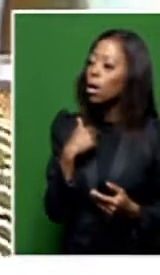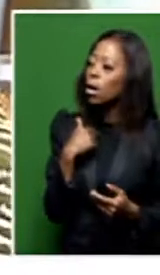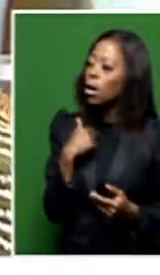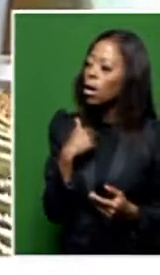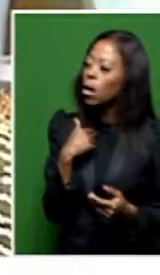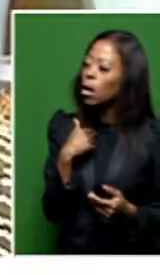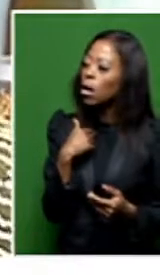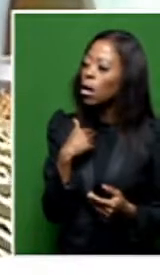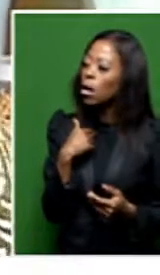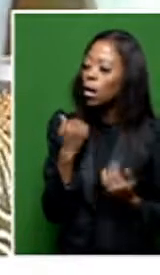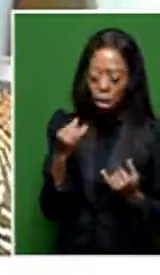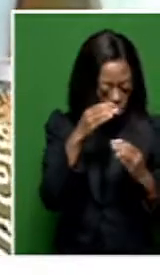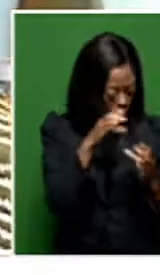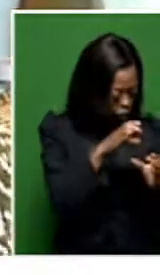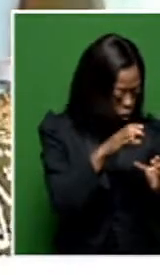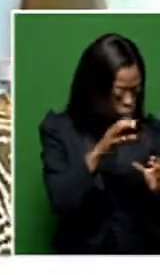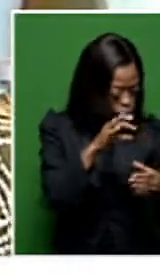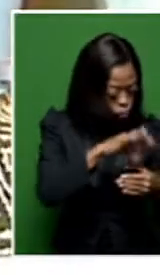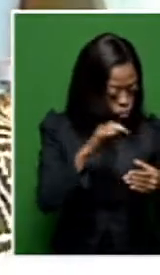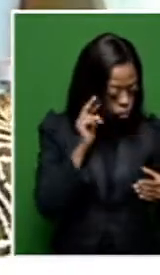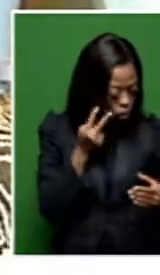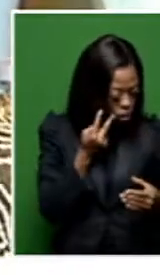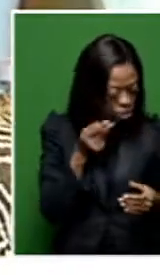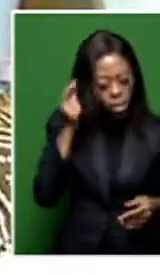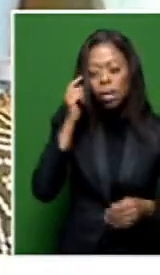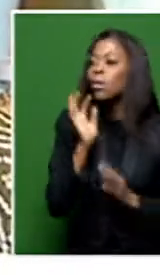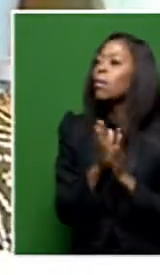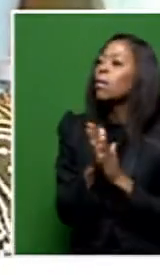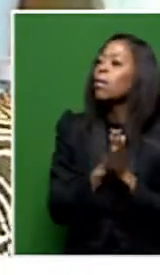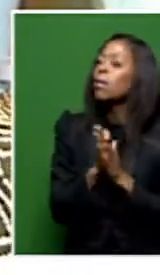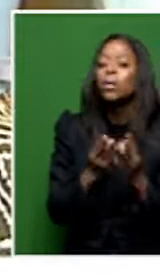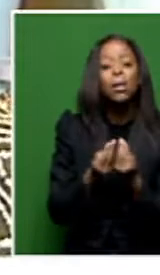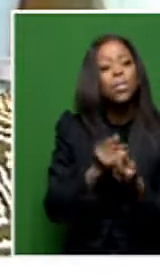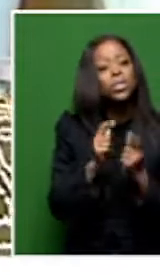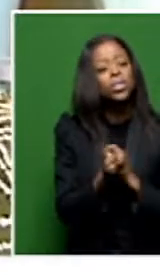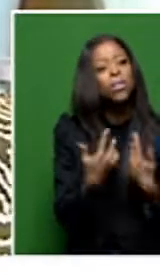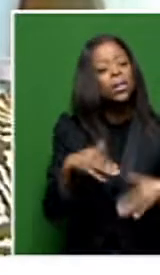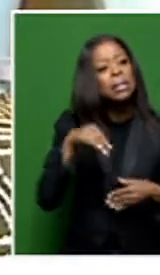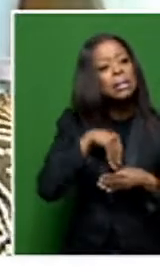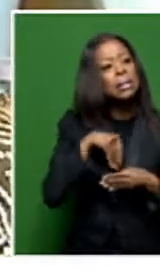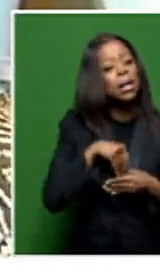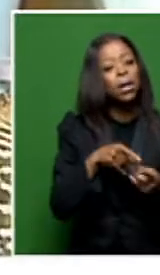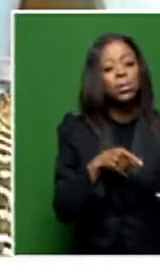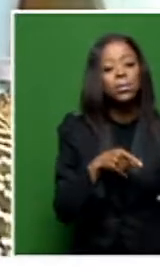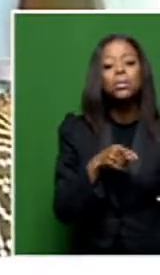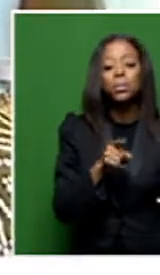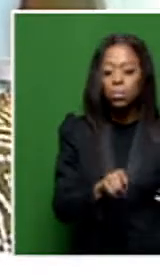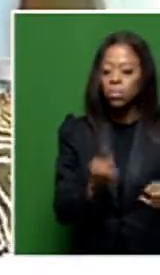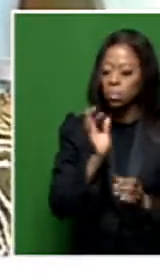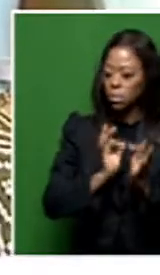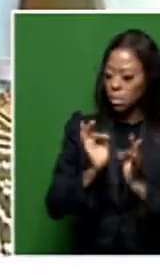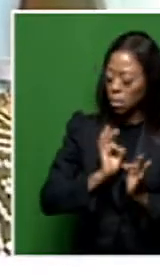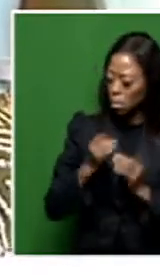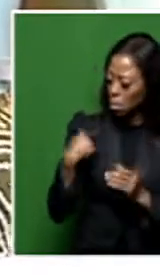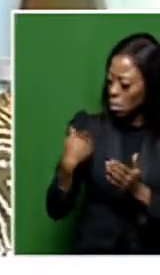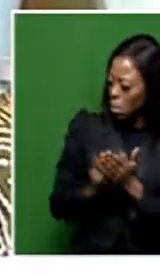side, and now I was more plant-based and I was eating, and I was like, but something has shifted in me. And she's the person that I spoke to about that,